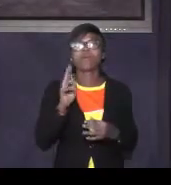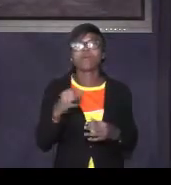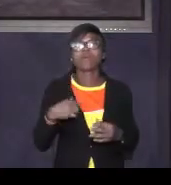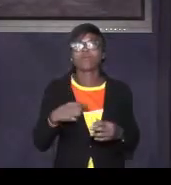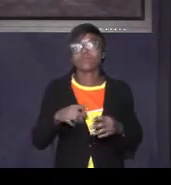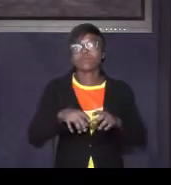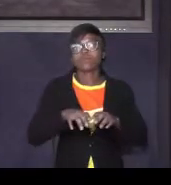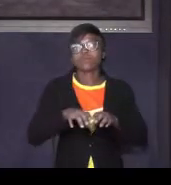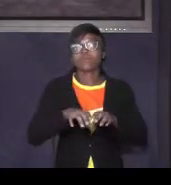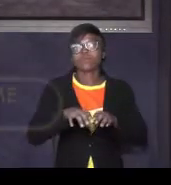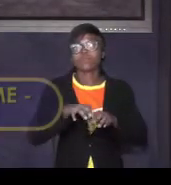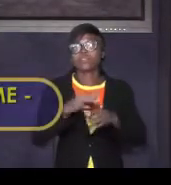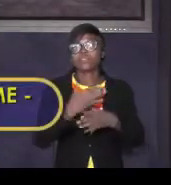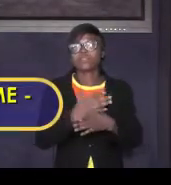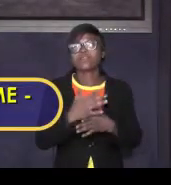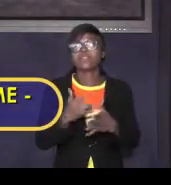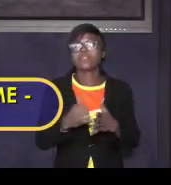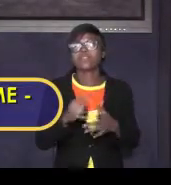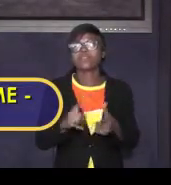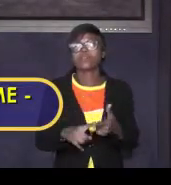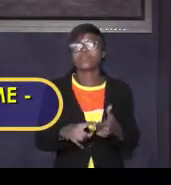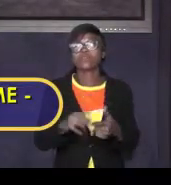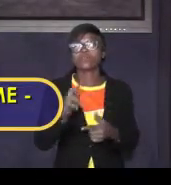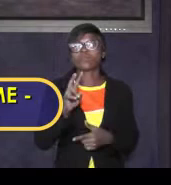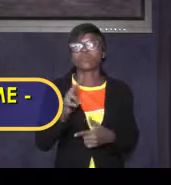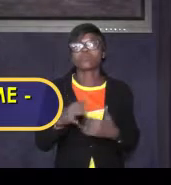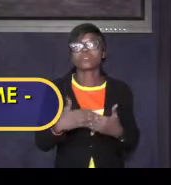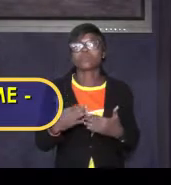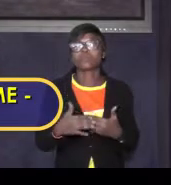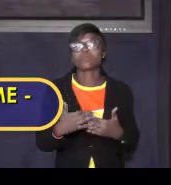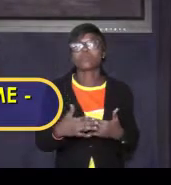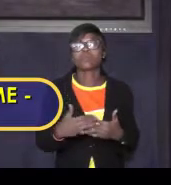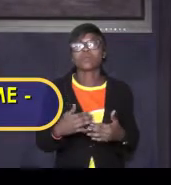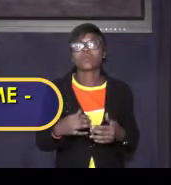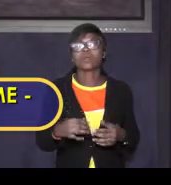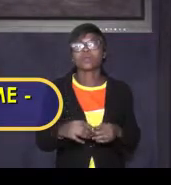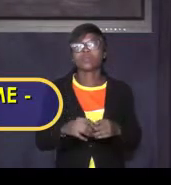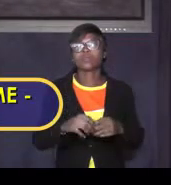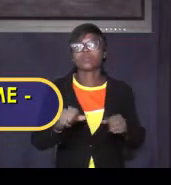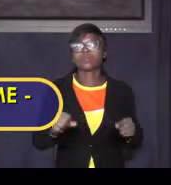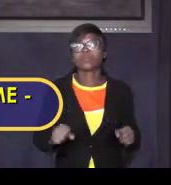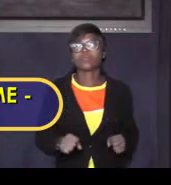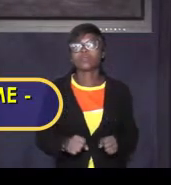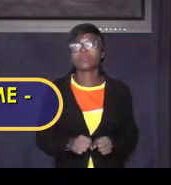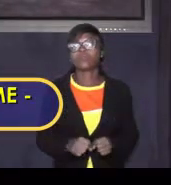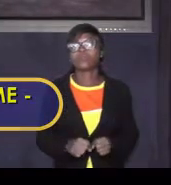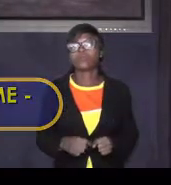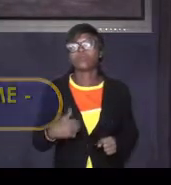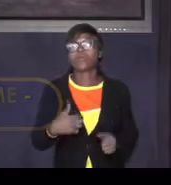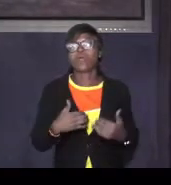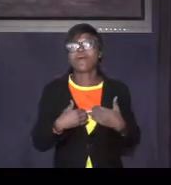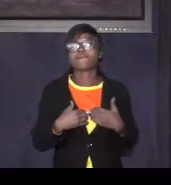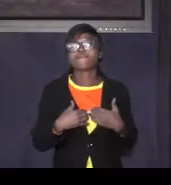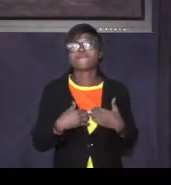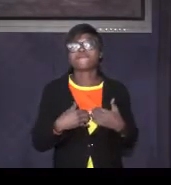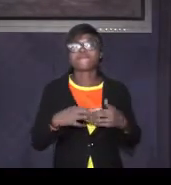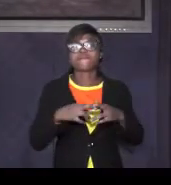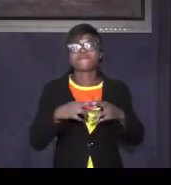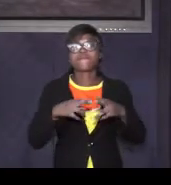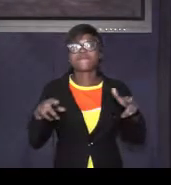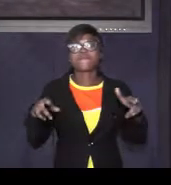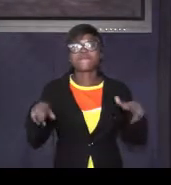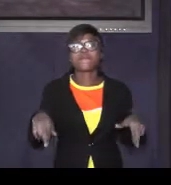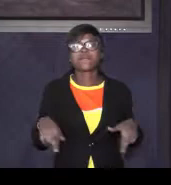dividing the shape into two simpler shapes. And now you can see I've drawn a line here. So we have a rectangle